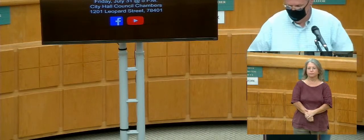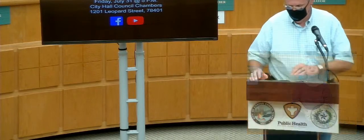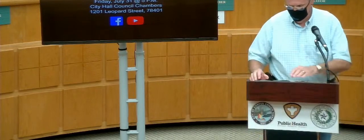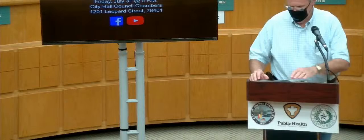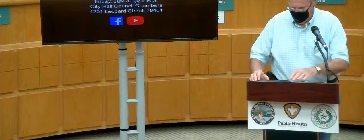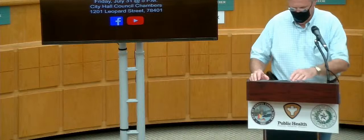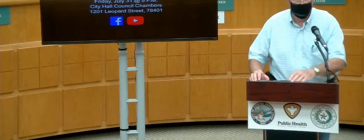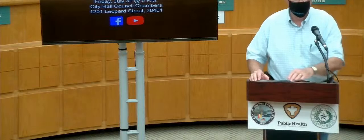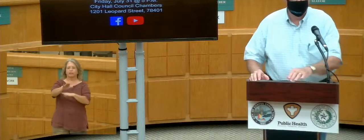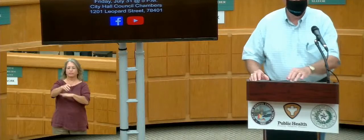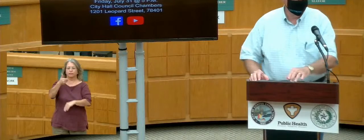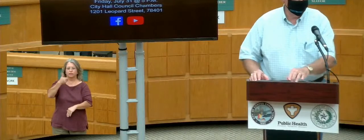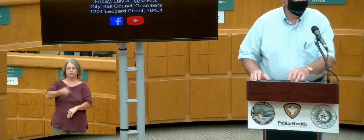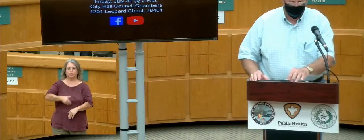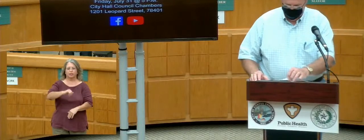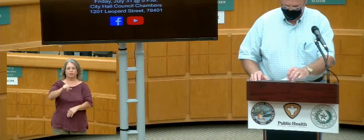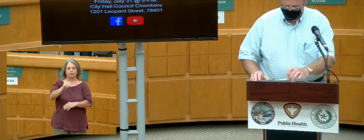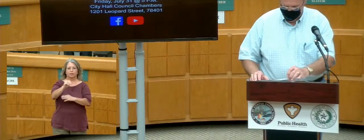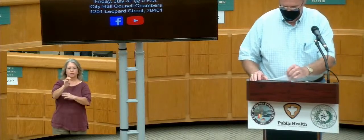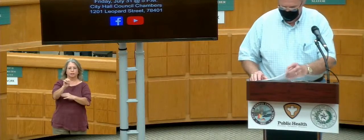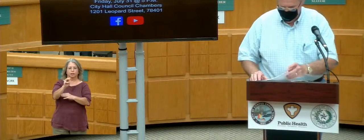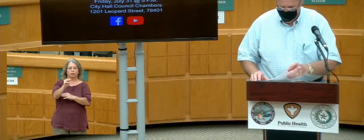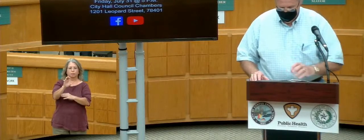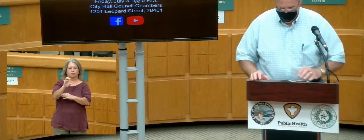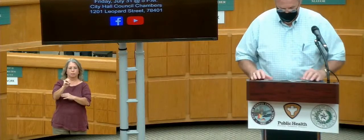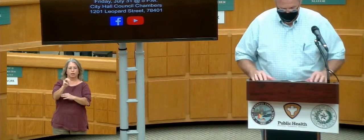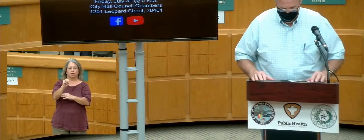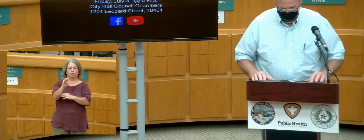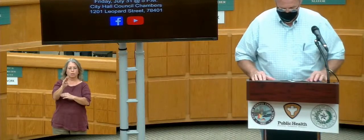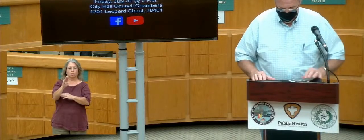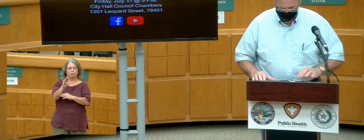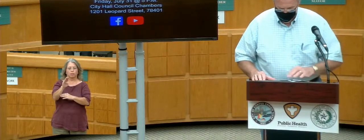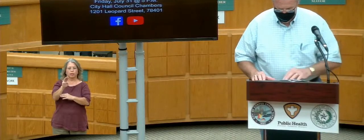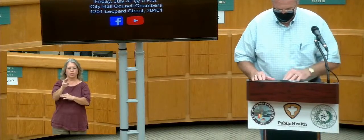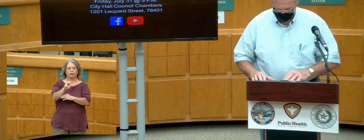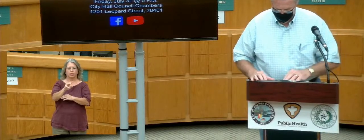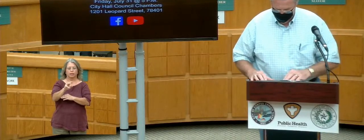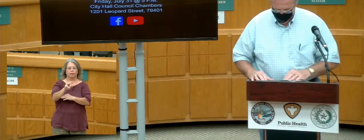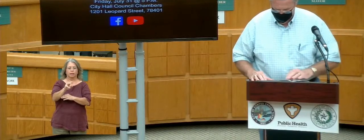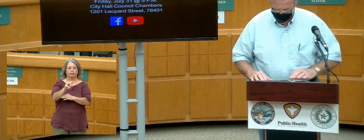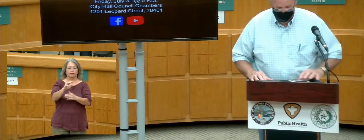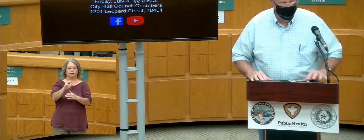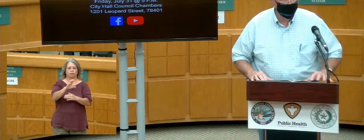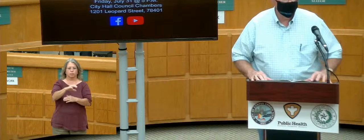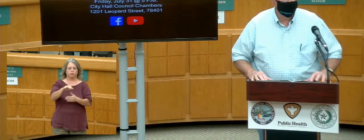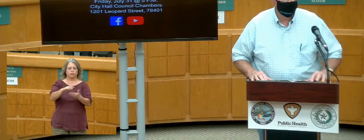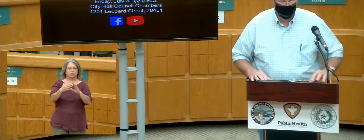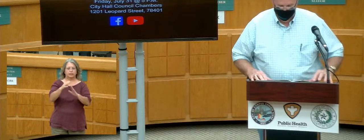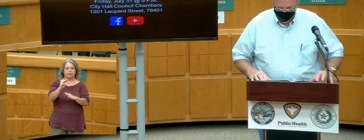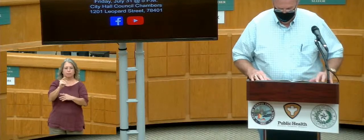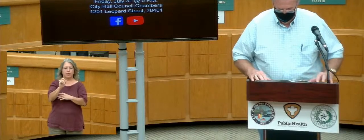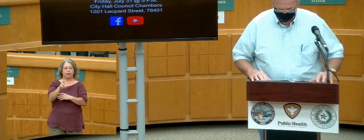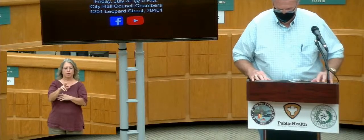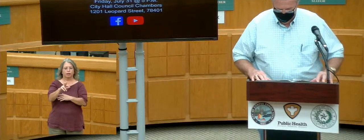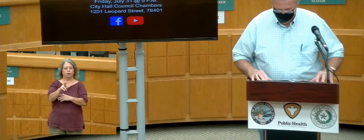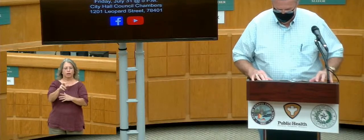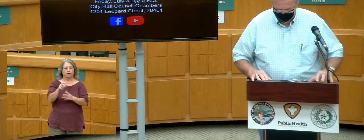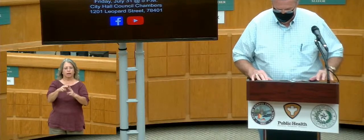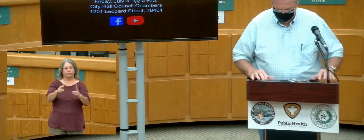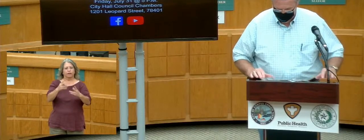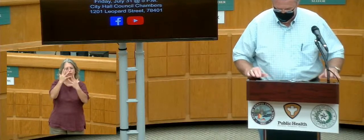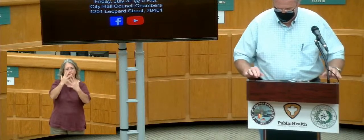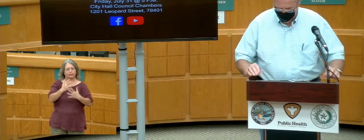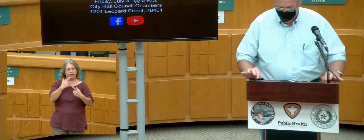Good afternoon. Joe McComb, Mayor of the City of Corpus Christi. It's with great sadness that we announce today